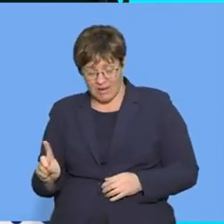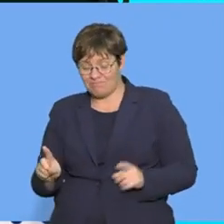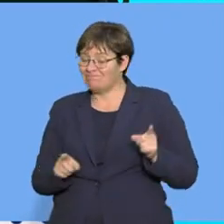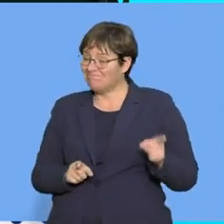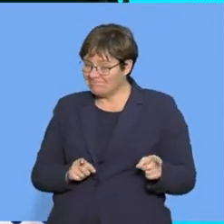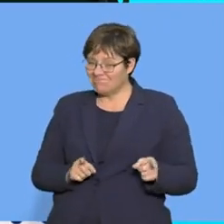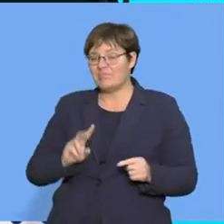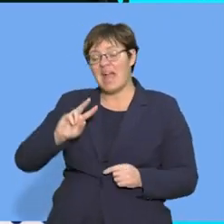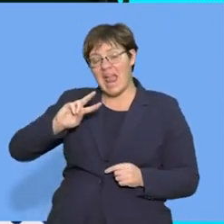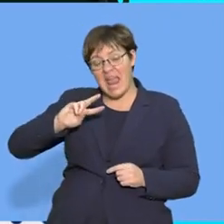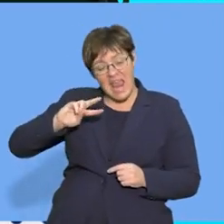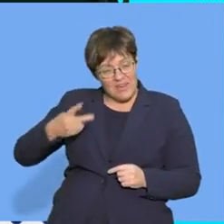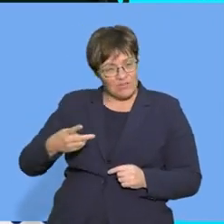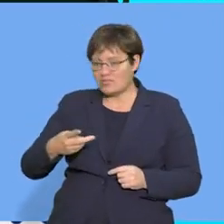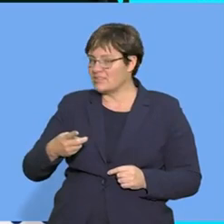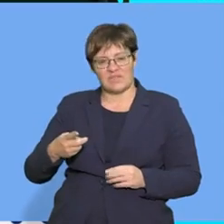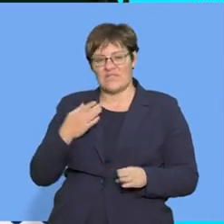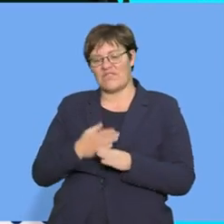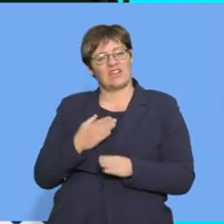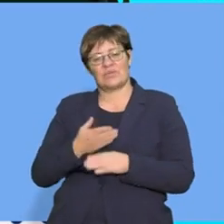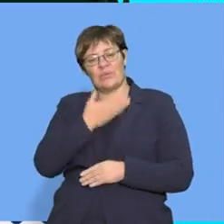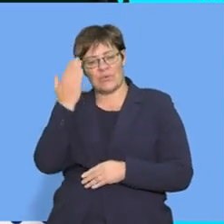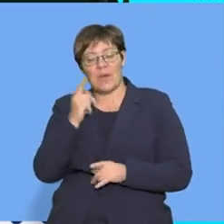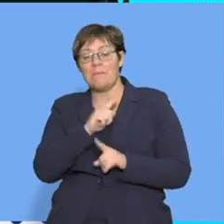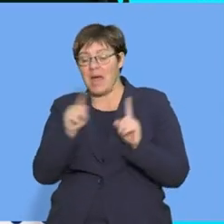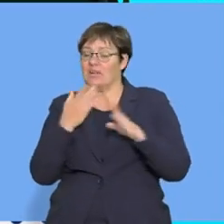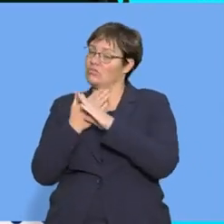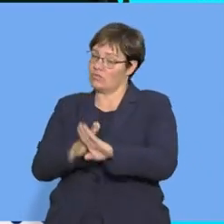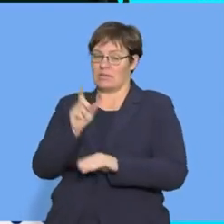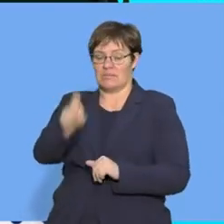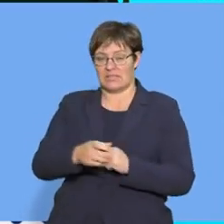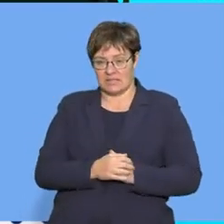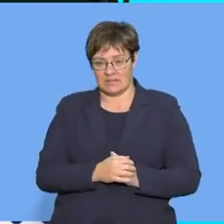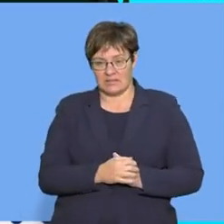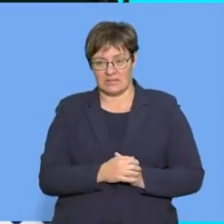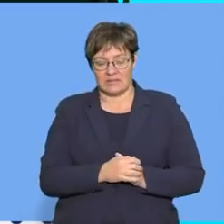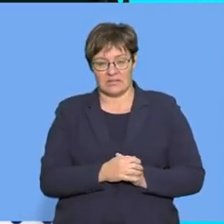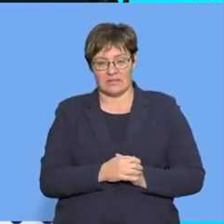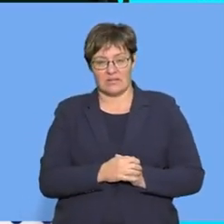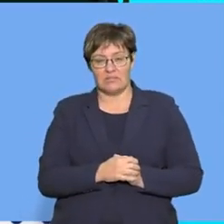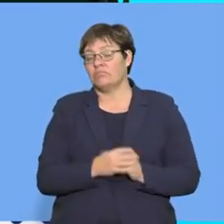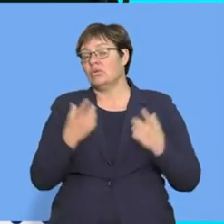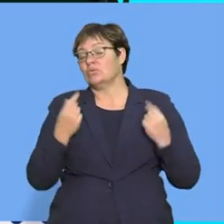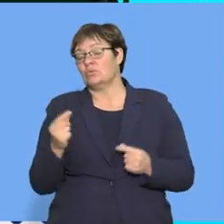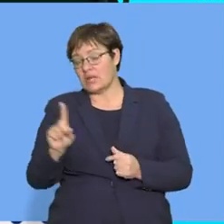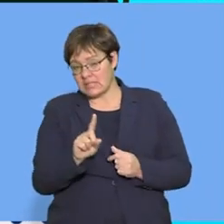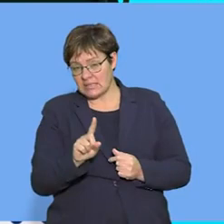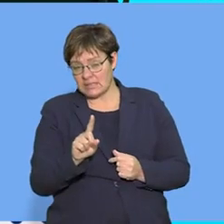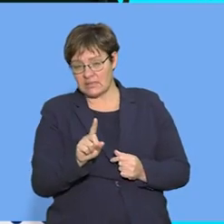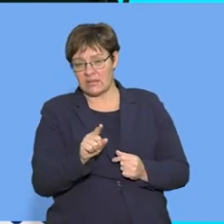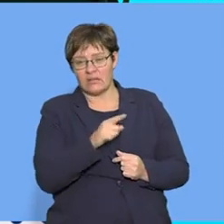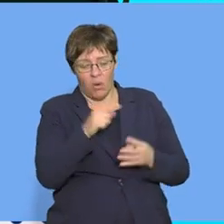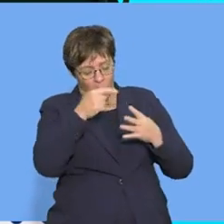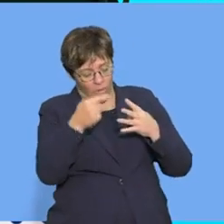many-to-one, the inverse will not be a function unless you restrict it. So now what we are going to do is